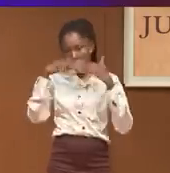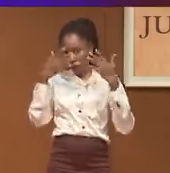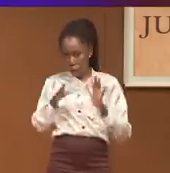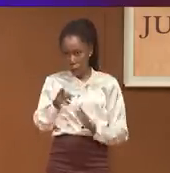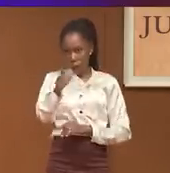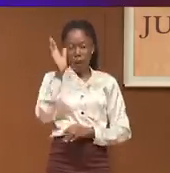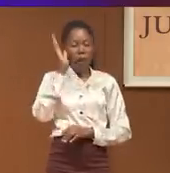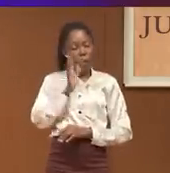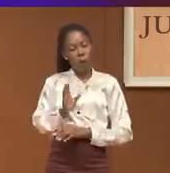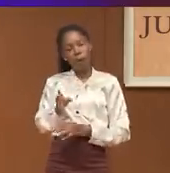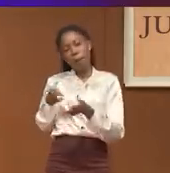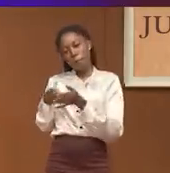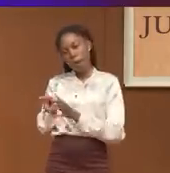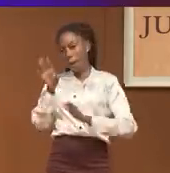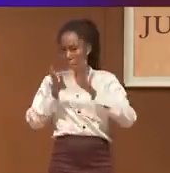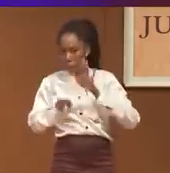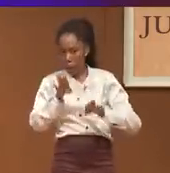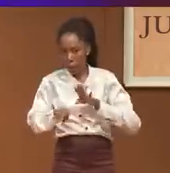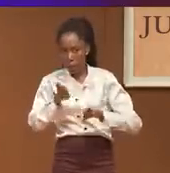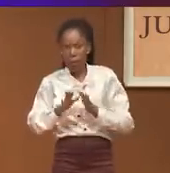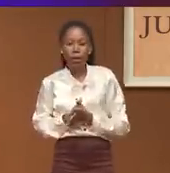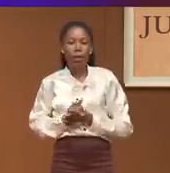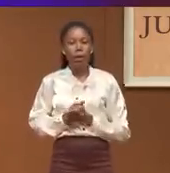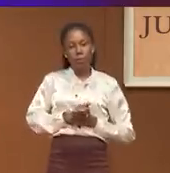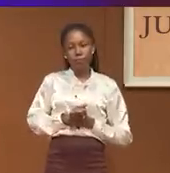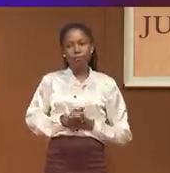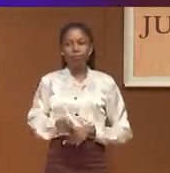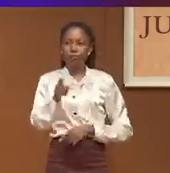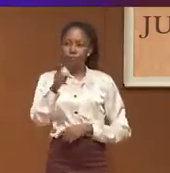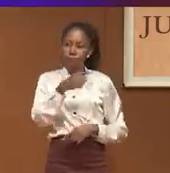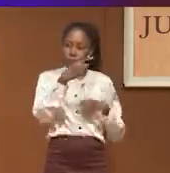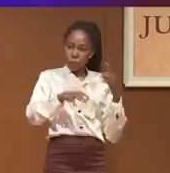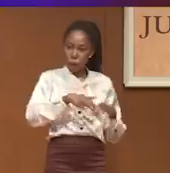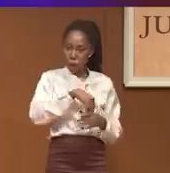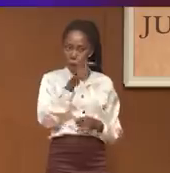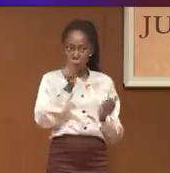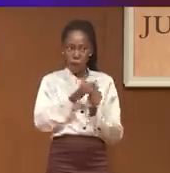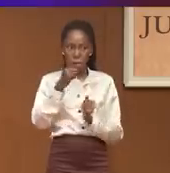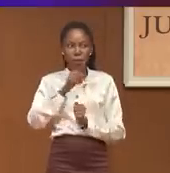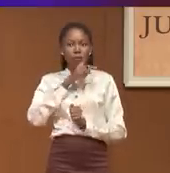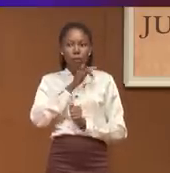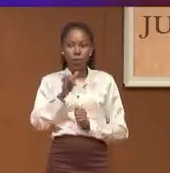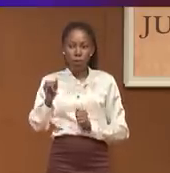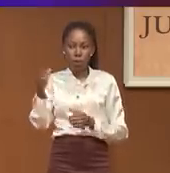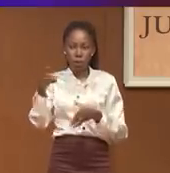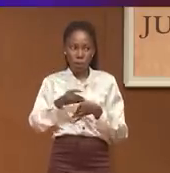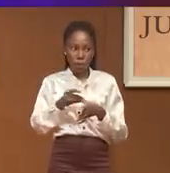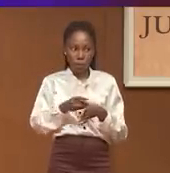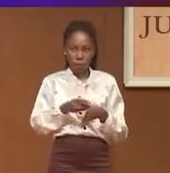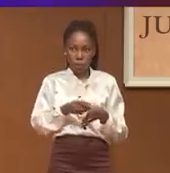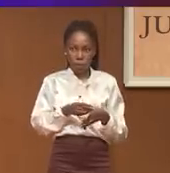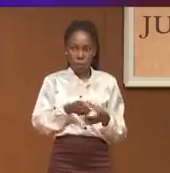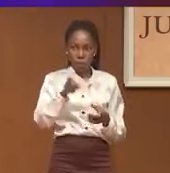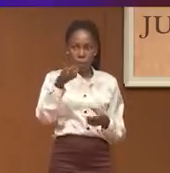with the balance. So he went away with the original documents. Is that true? You were supposed to pay the